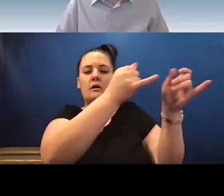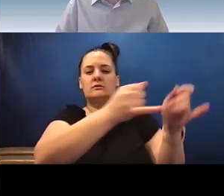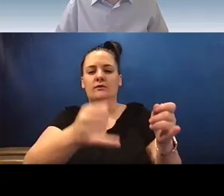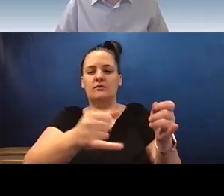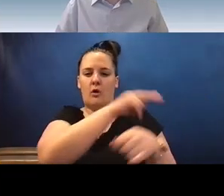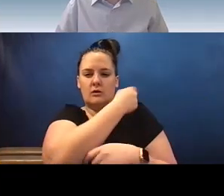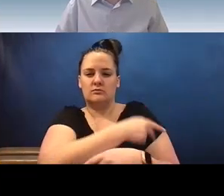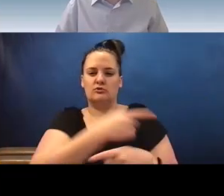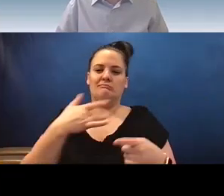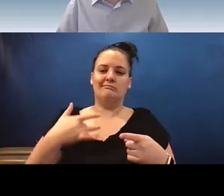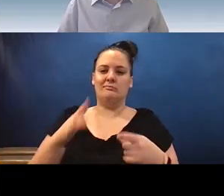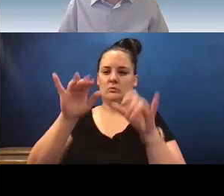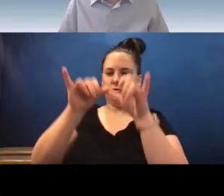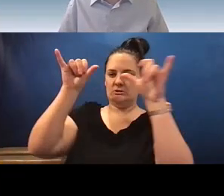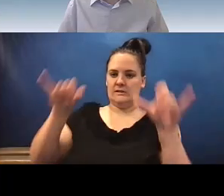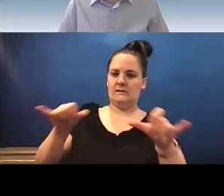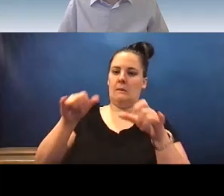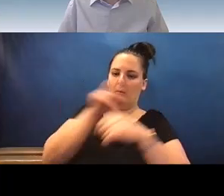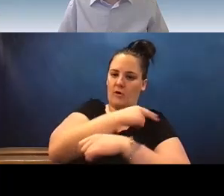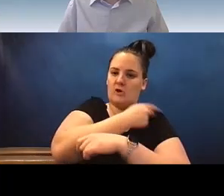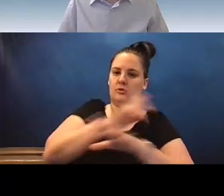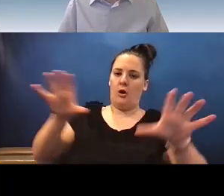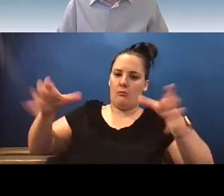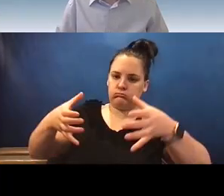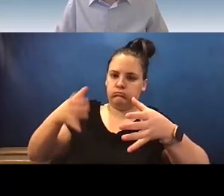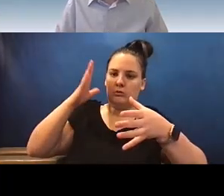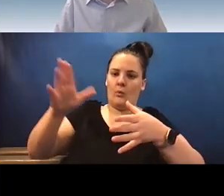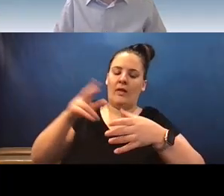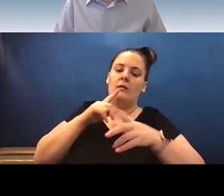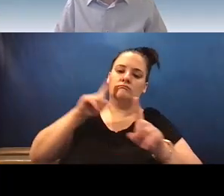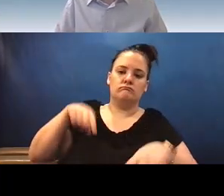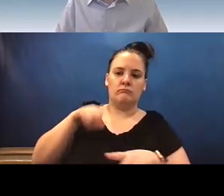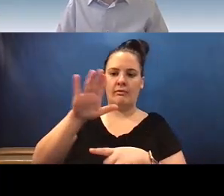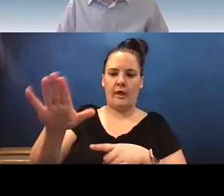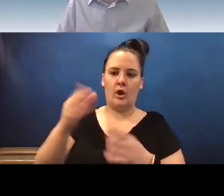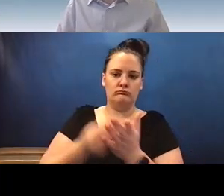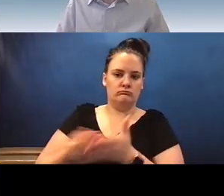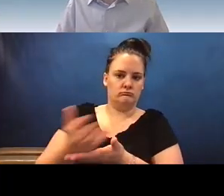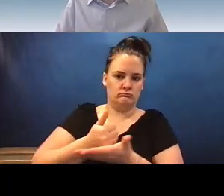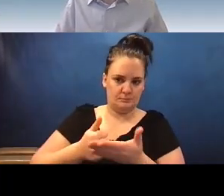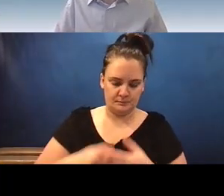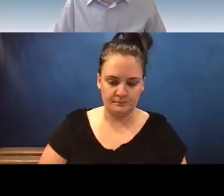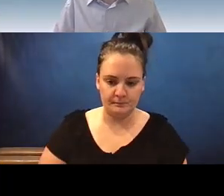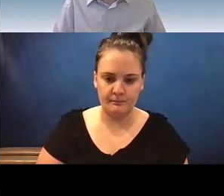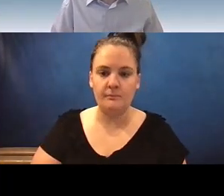that do record investments at that level of leadership. Now back to you, Kim.